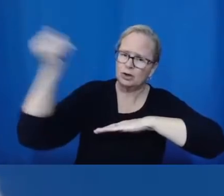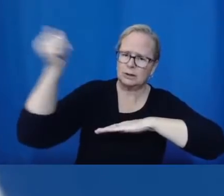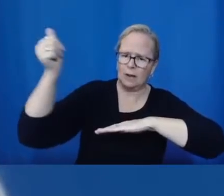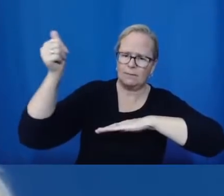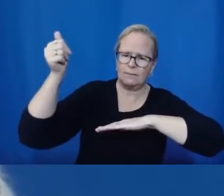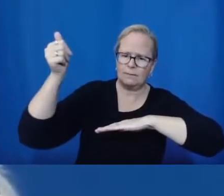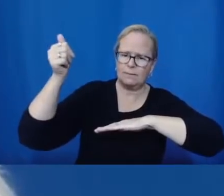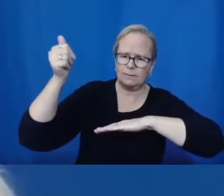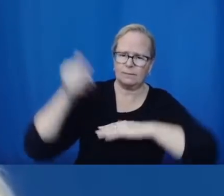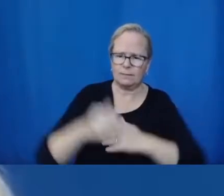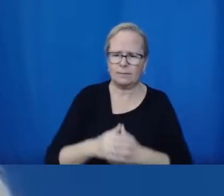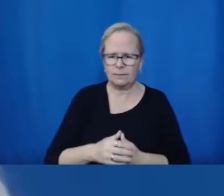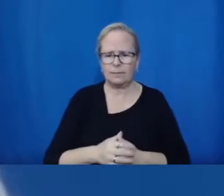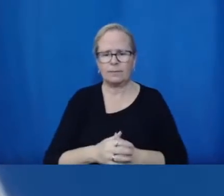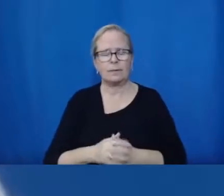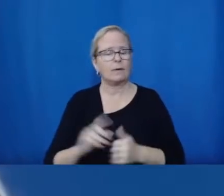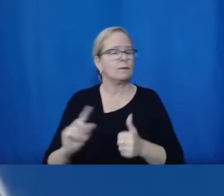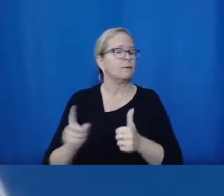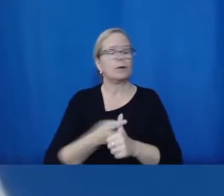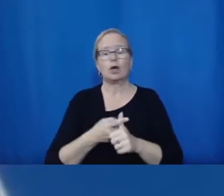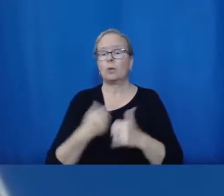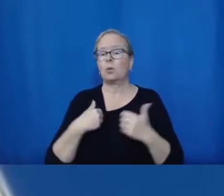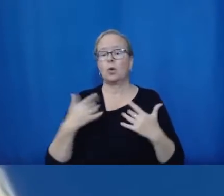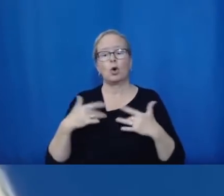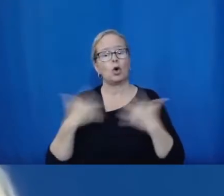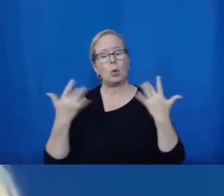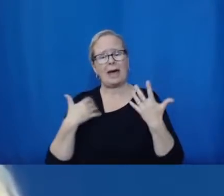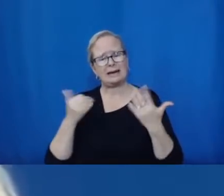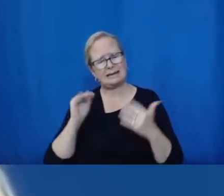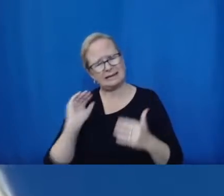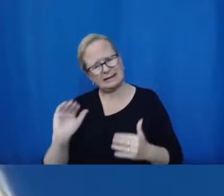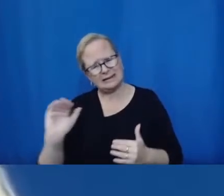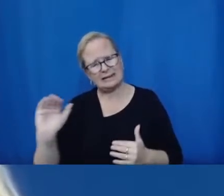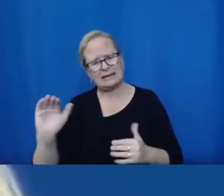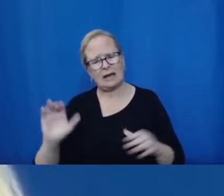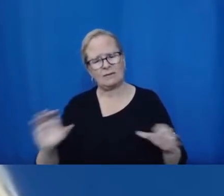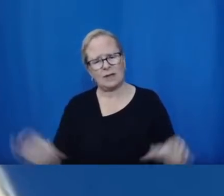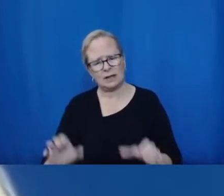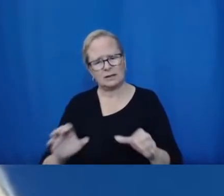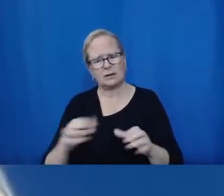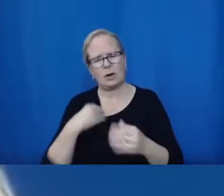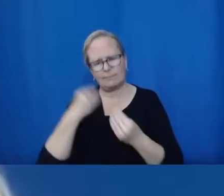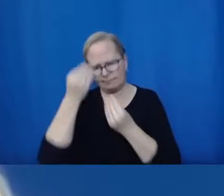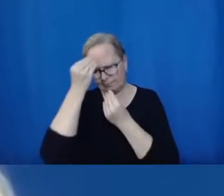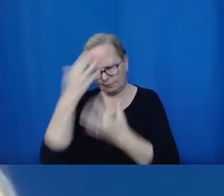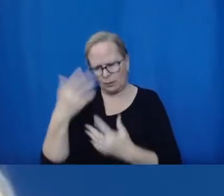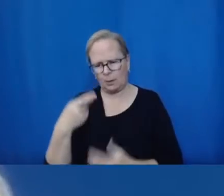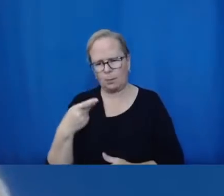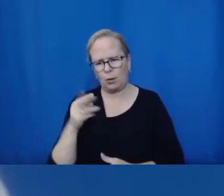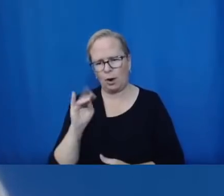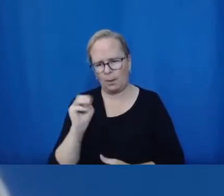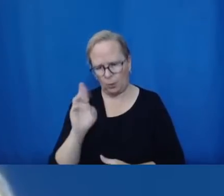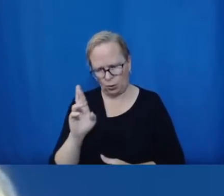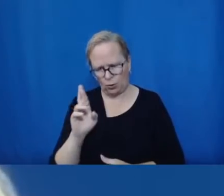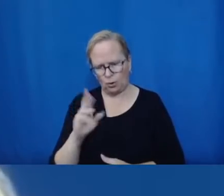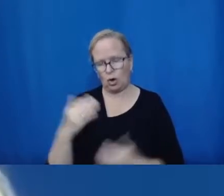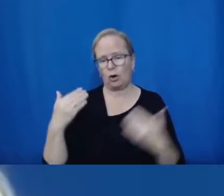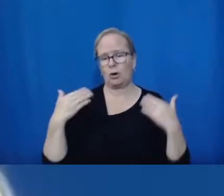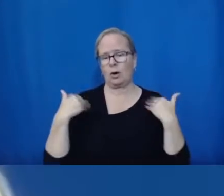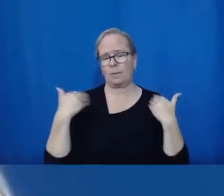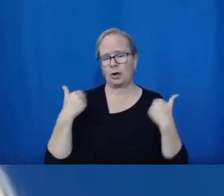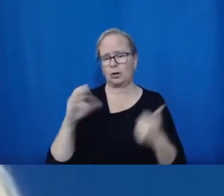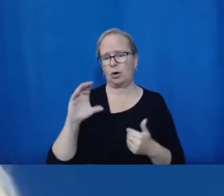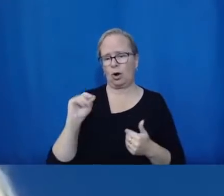So my first call of action is please let the Premier, Minister Copping, and Dr. Henshaw